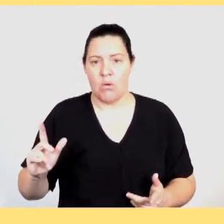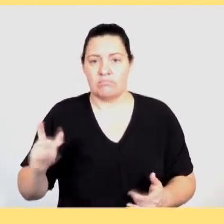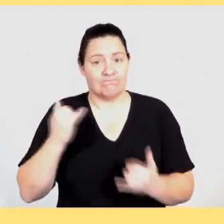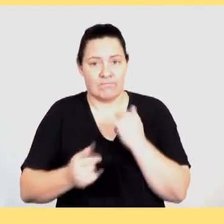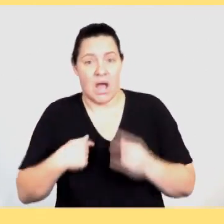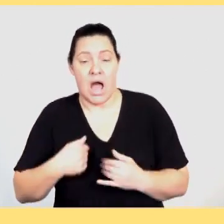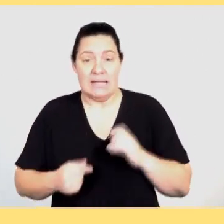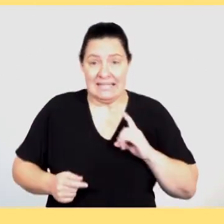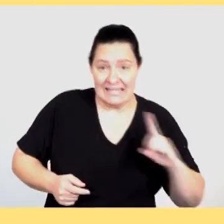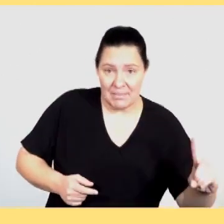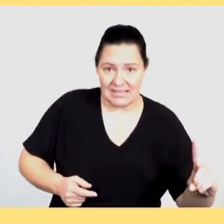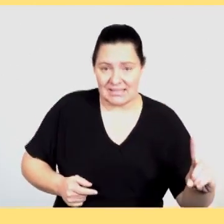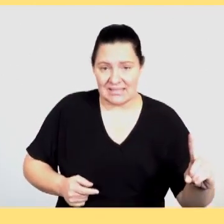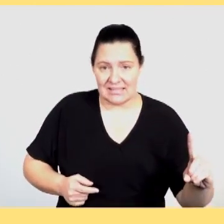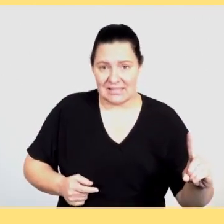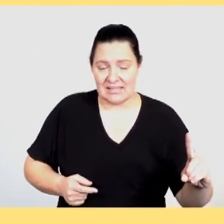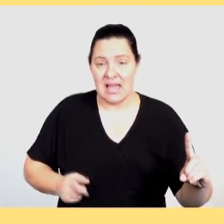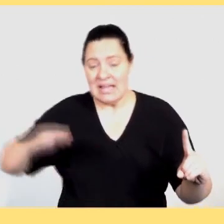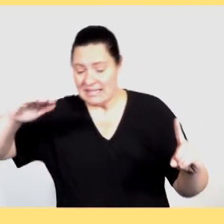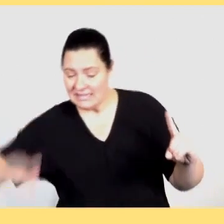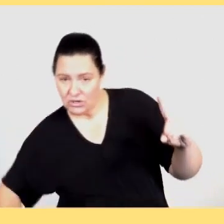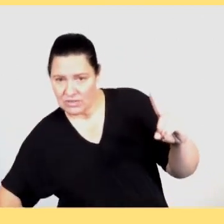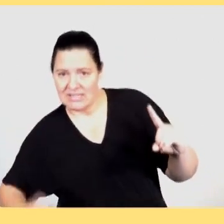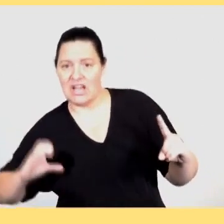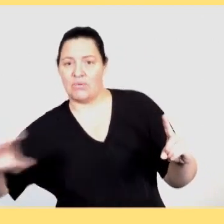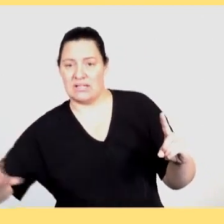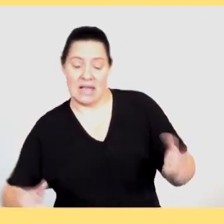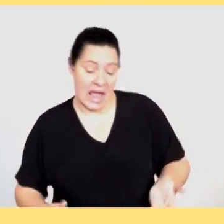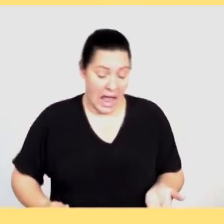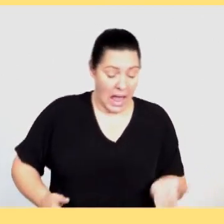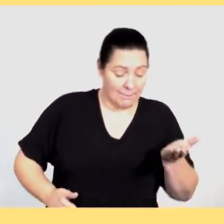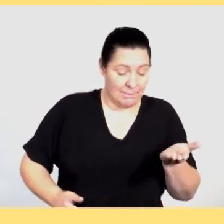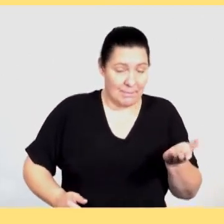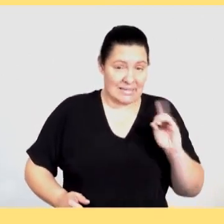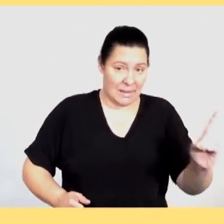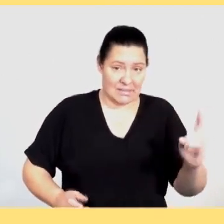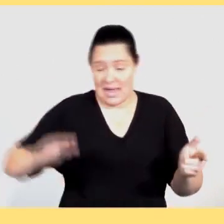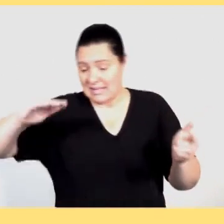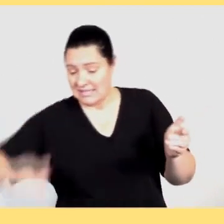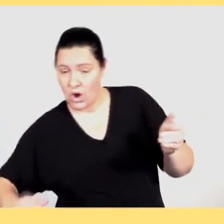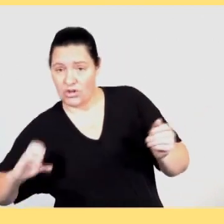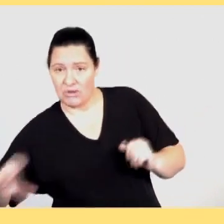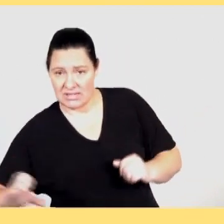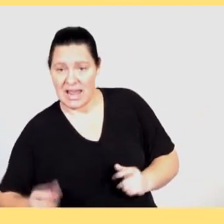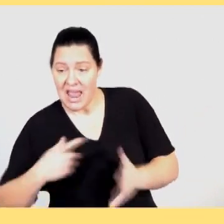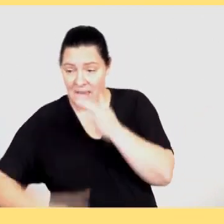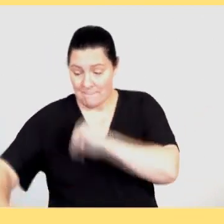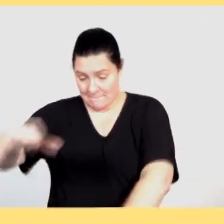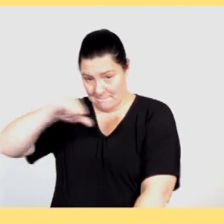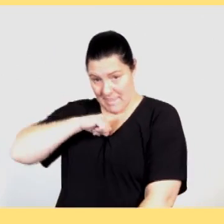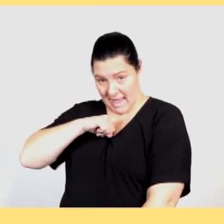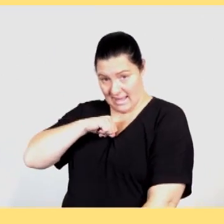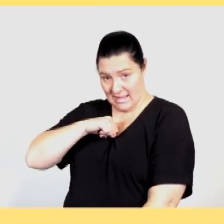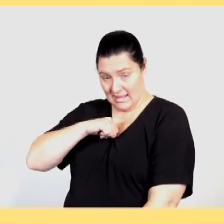the debit side, and it decreases on the credit side. So once a debtor is